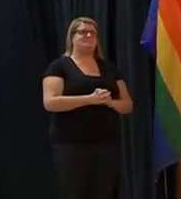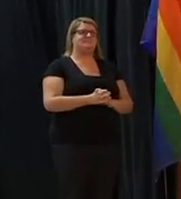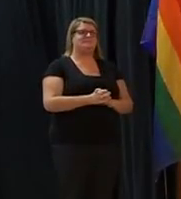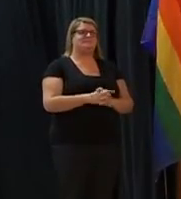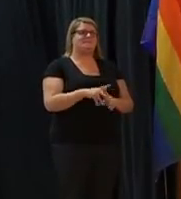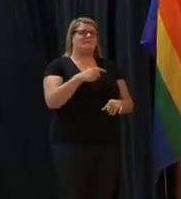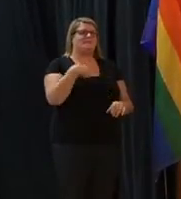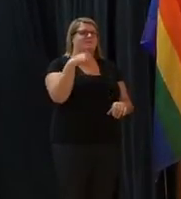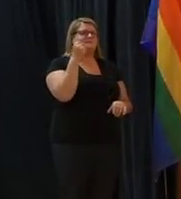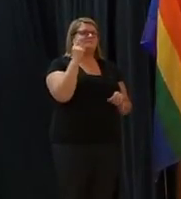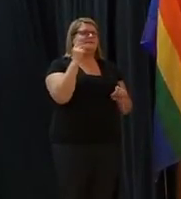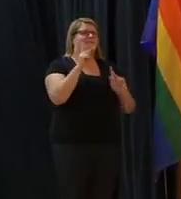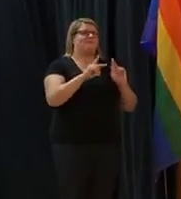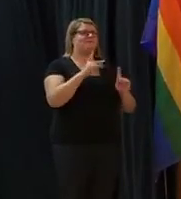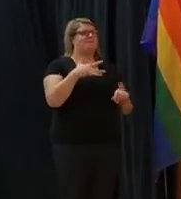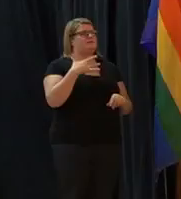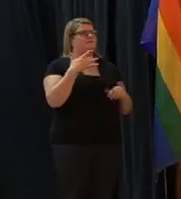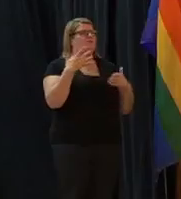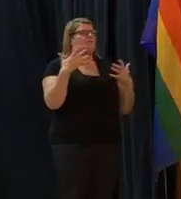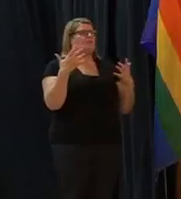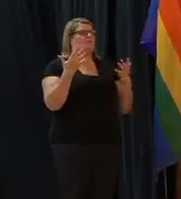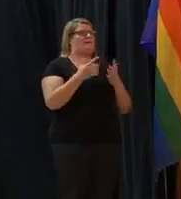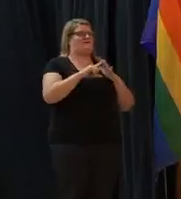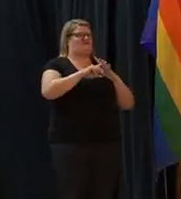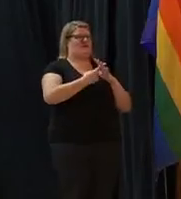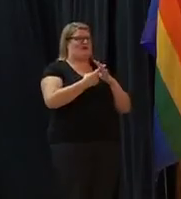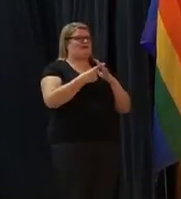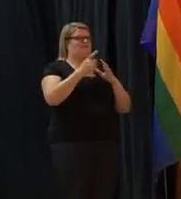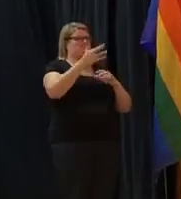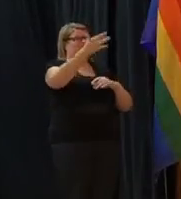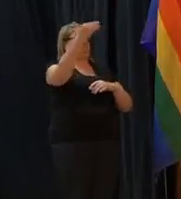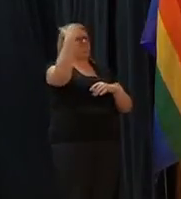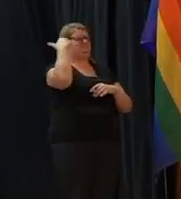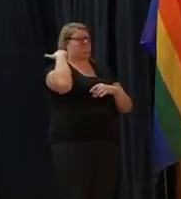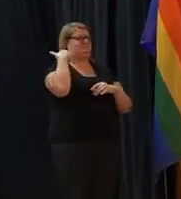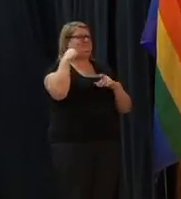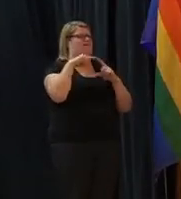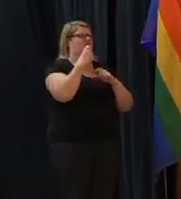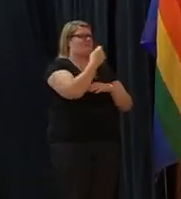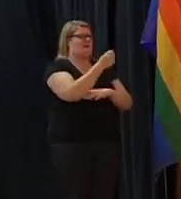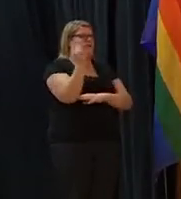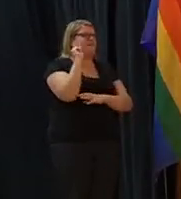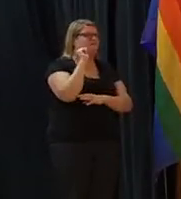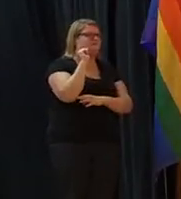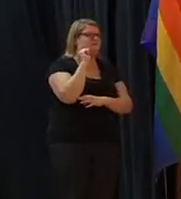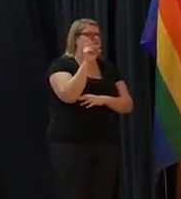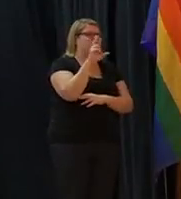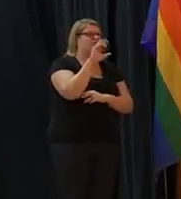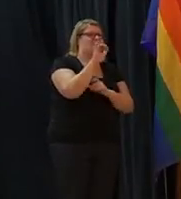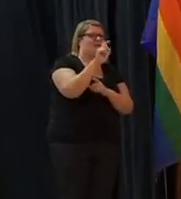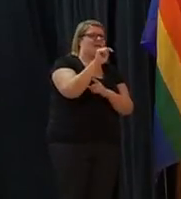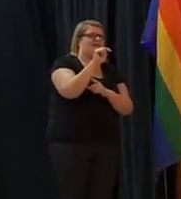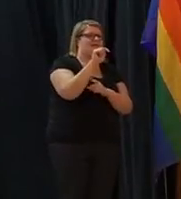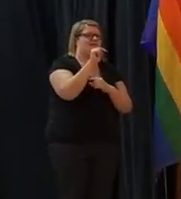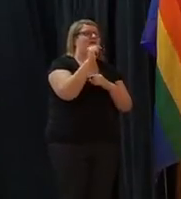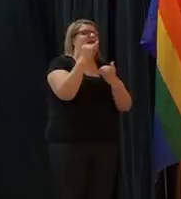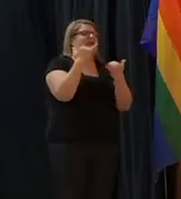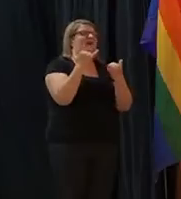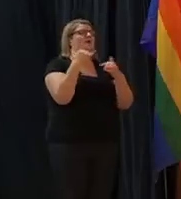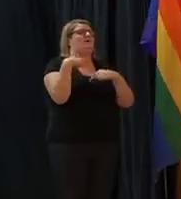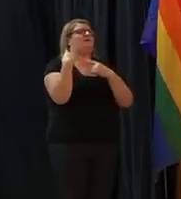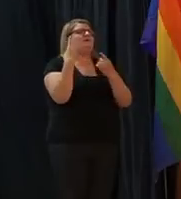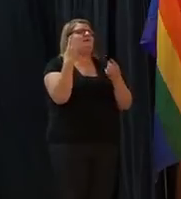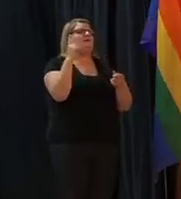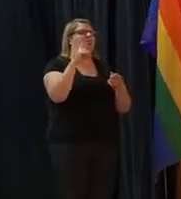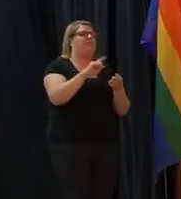And I understand that many people think that what once started as a riot, people believe has turned into nothing more than a party. And